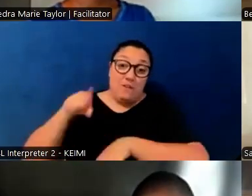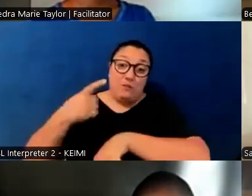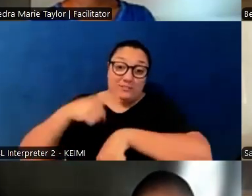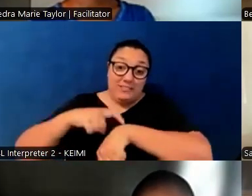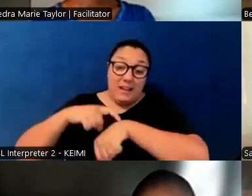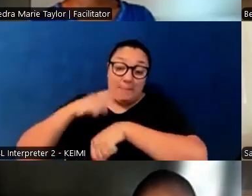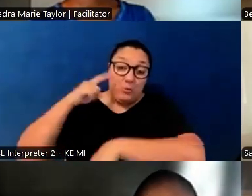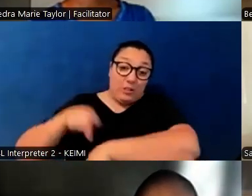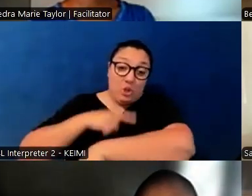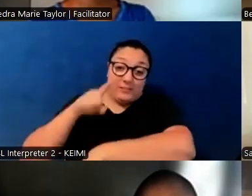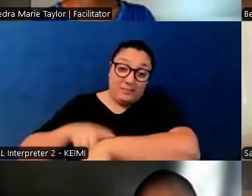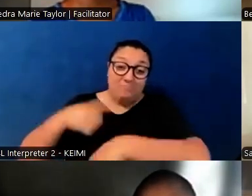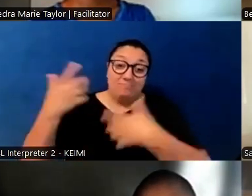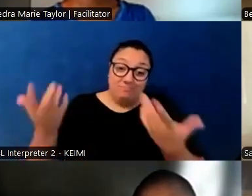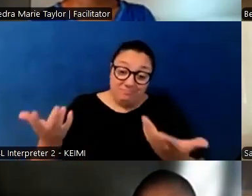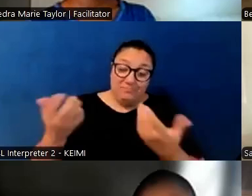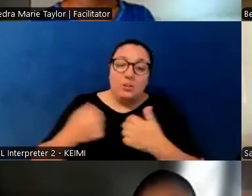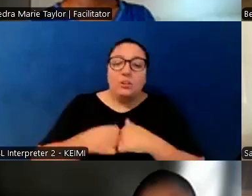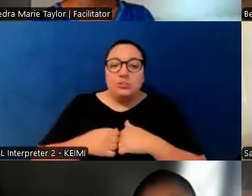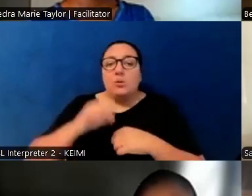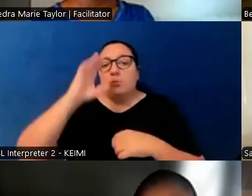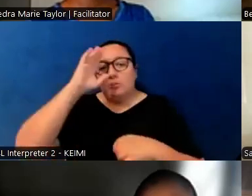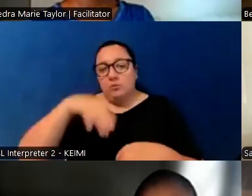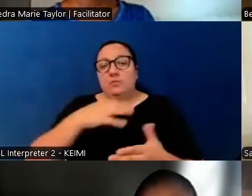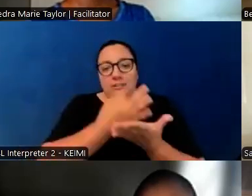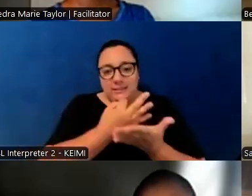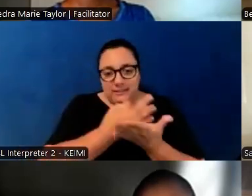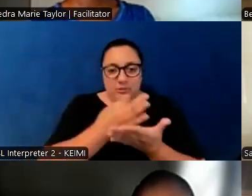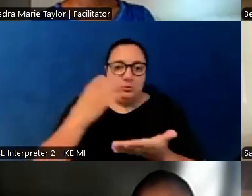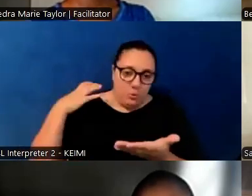time. And so aside from financial coaching